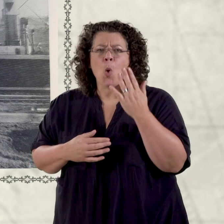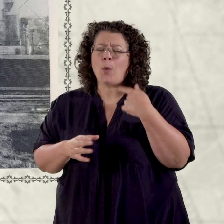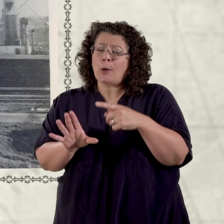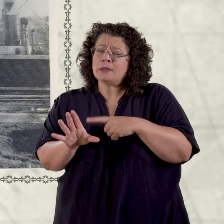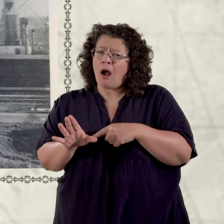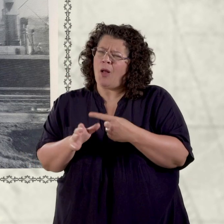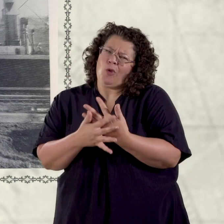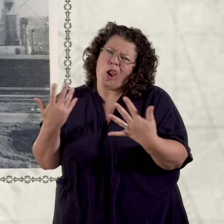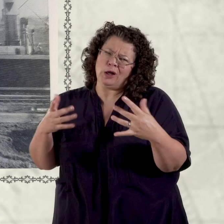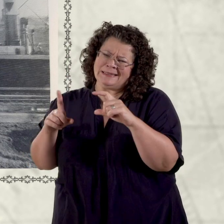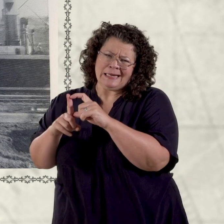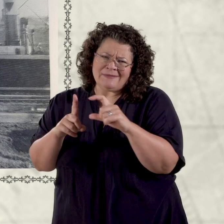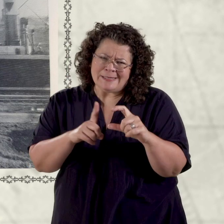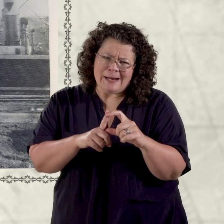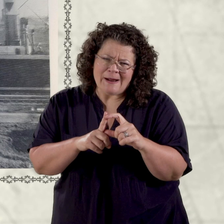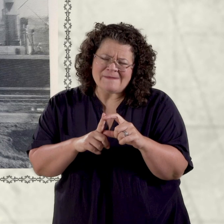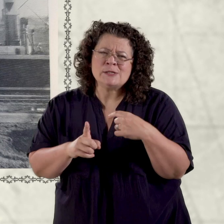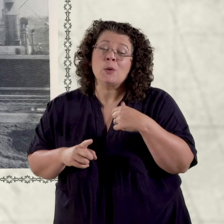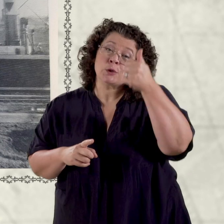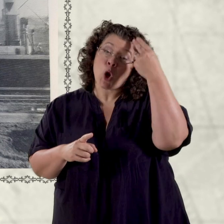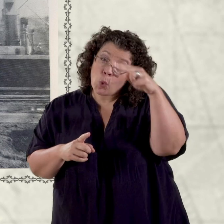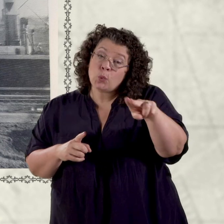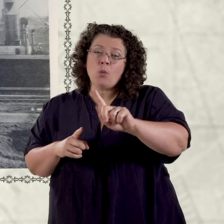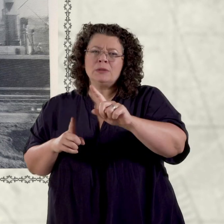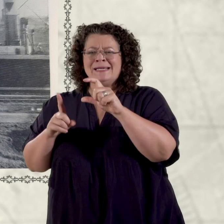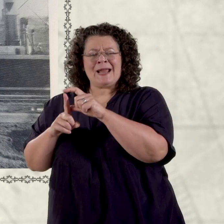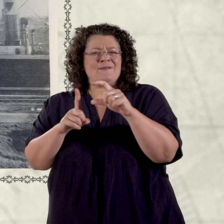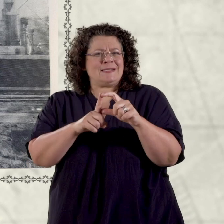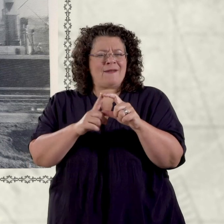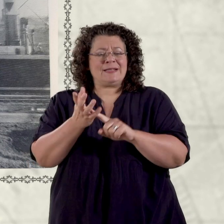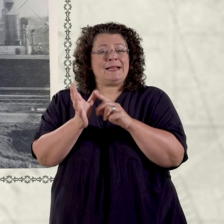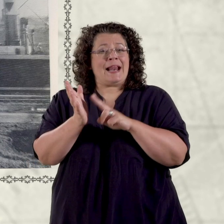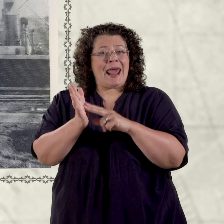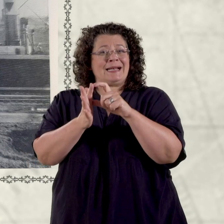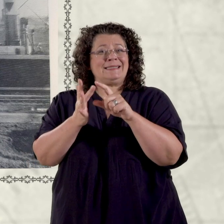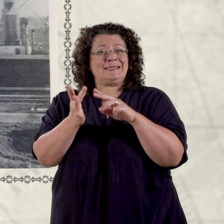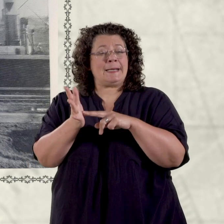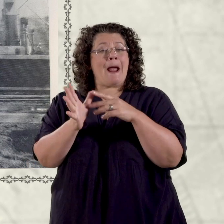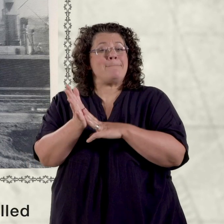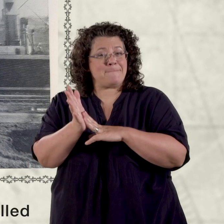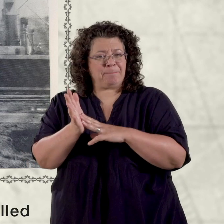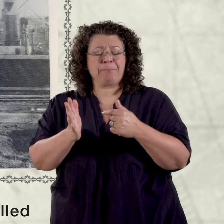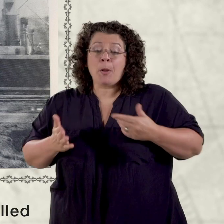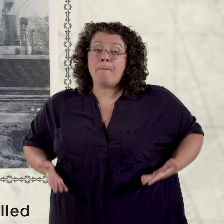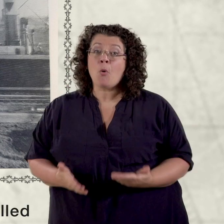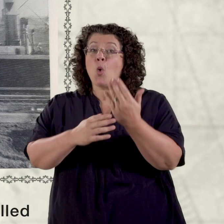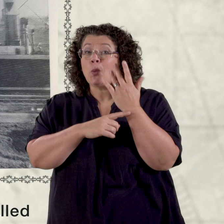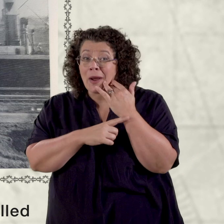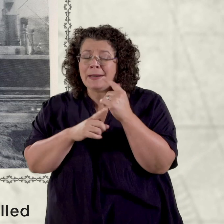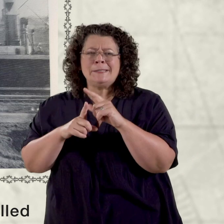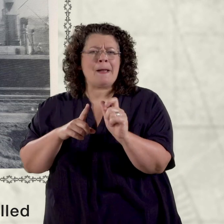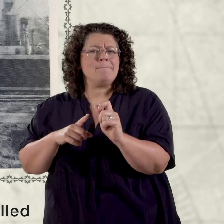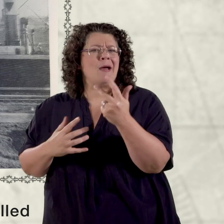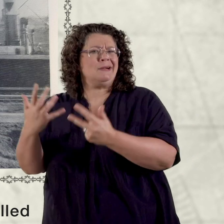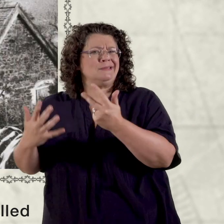as David Davies Llandinam. I was born in December 1818, and I was brought up in a small